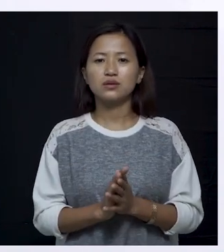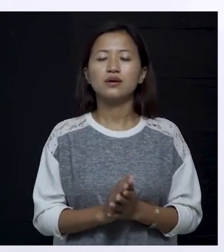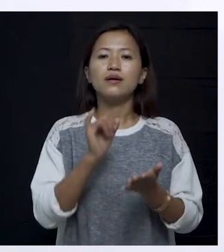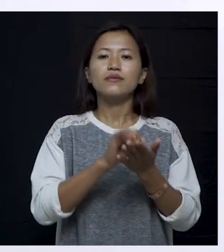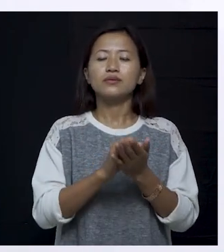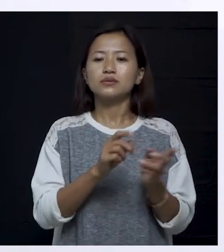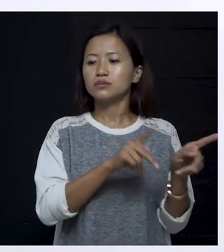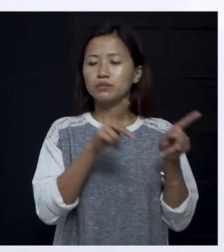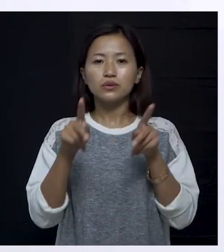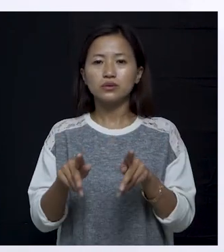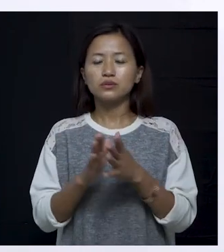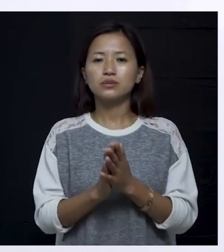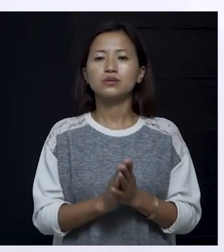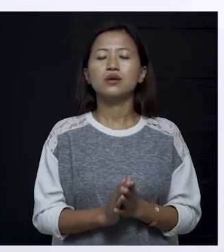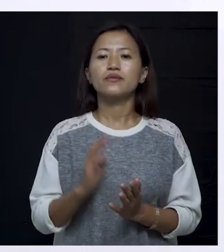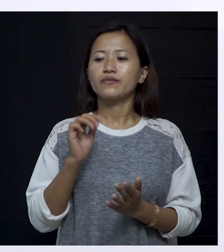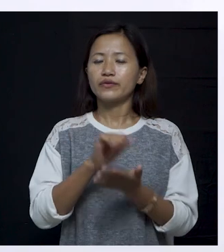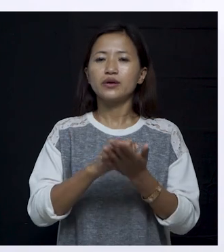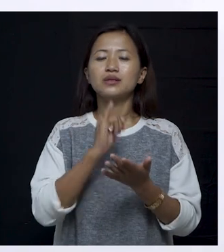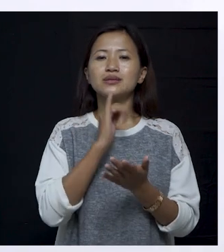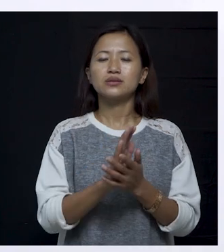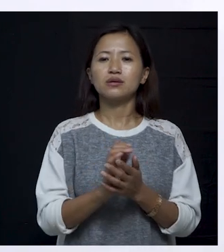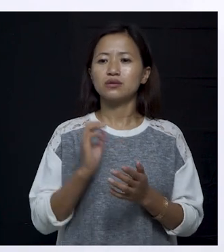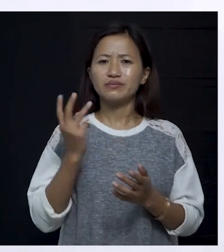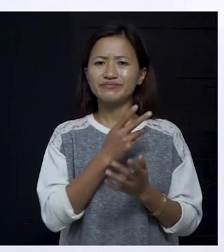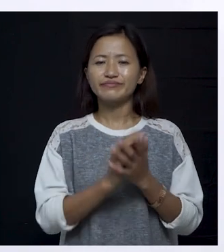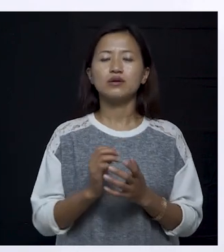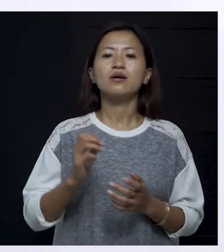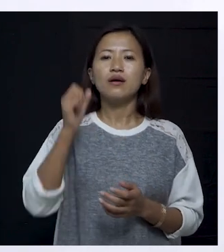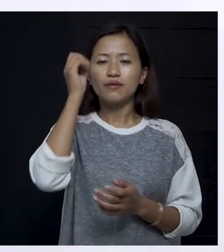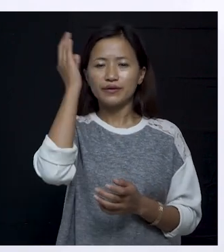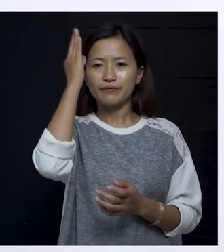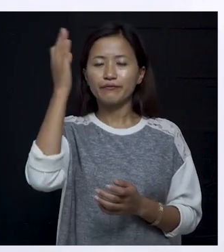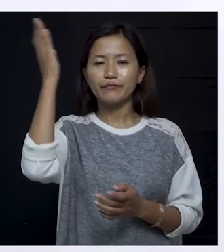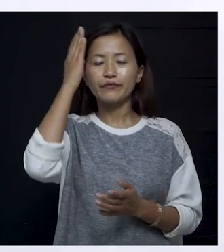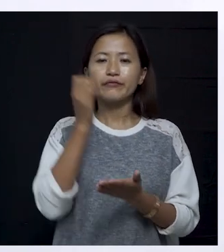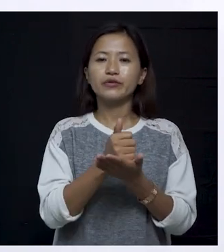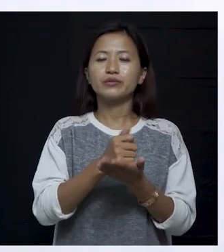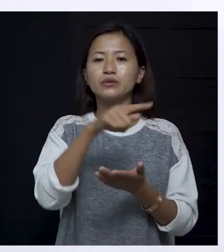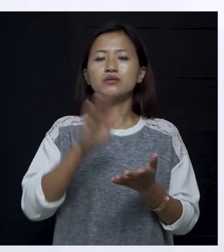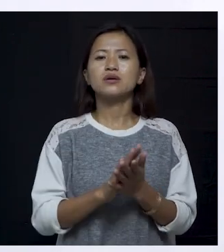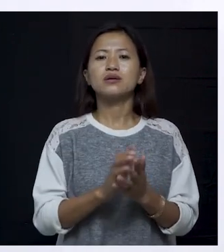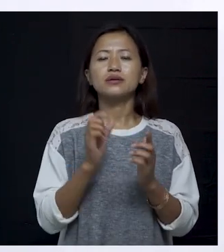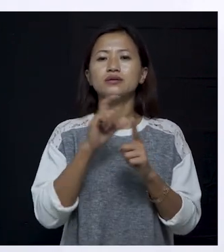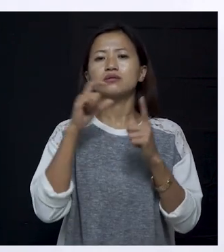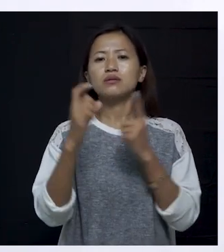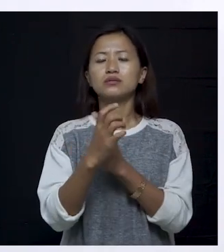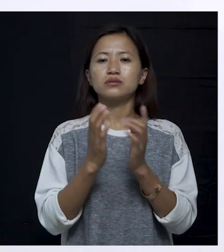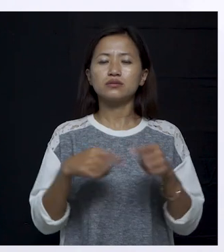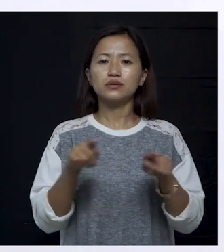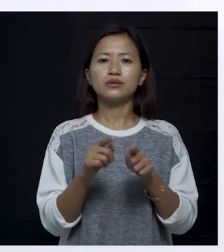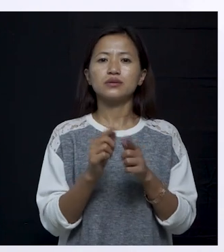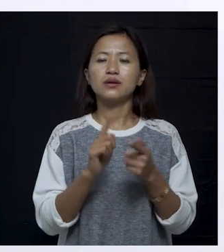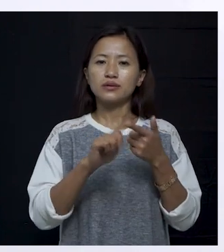also possible because that is our fundamental rights, okay? So cultural and educational rights means where we have